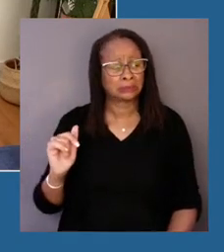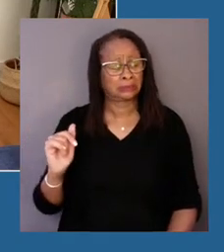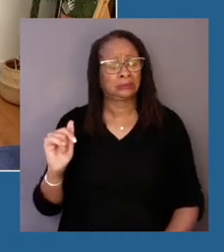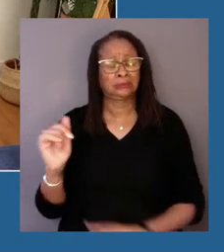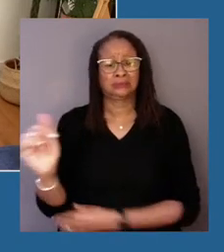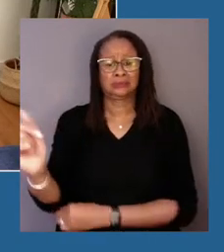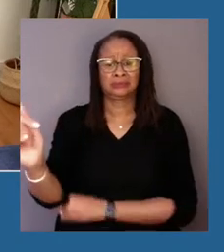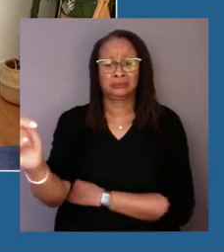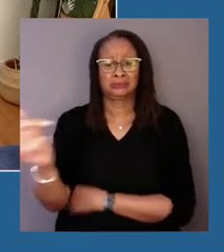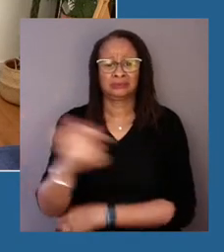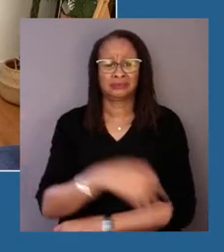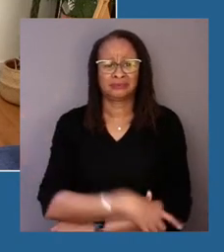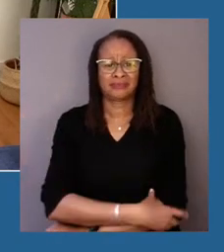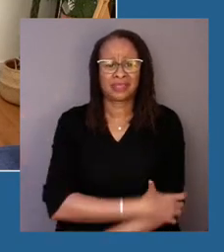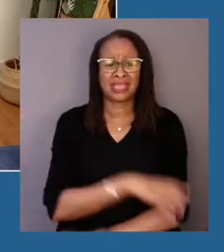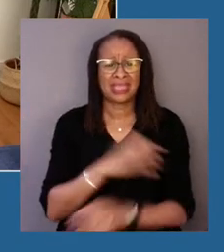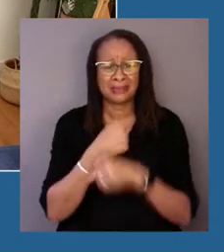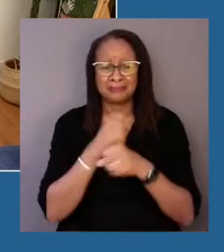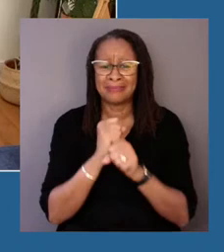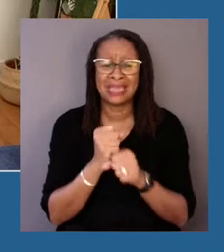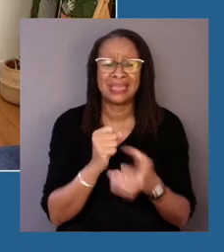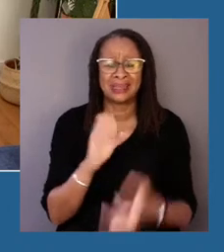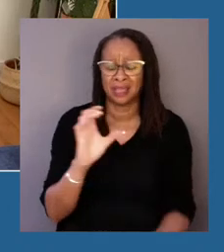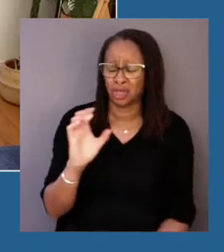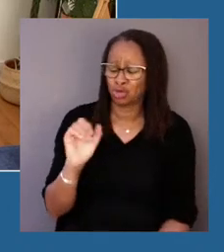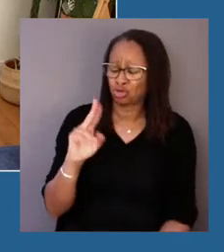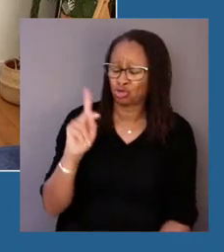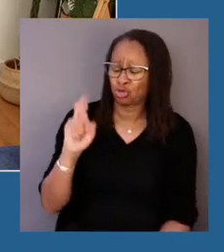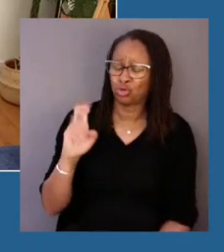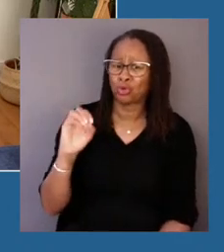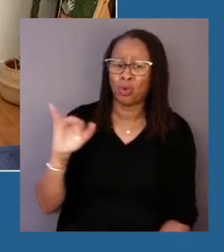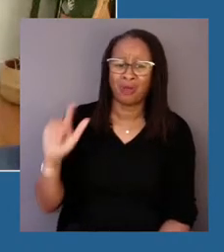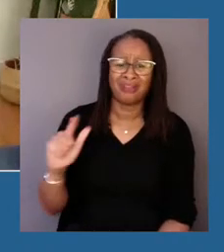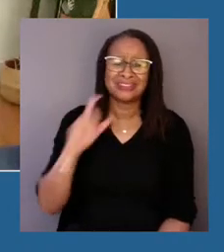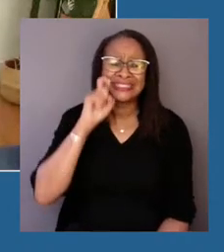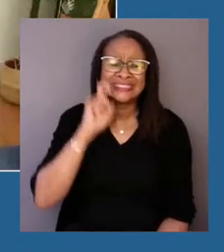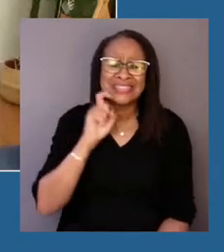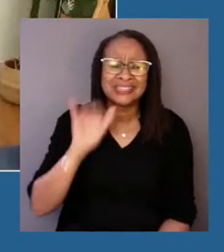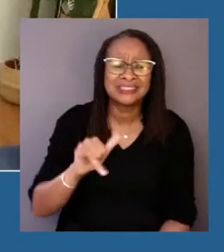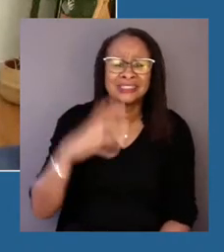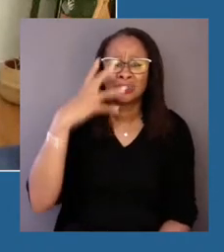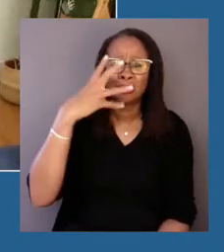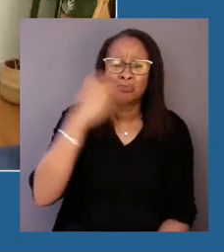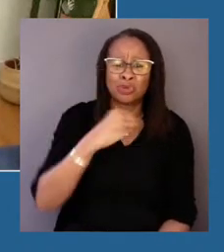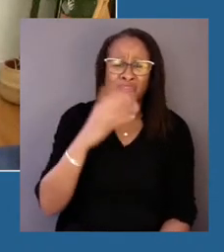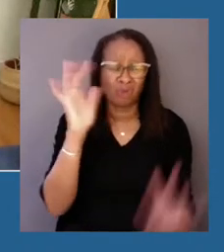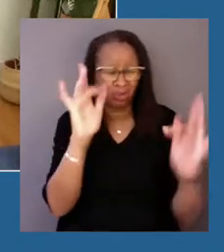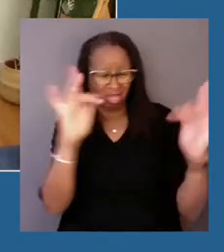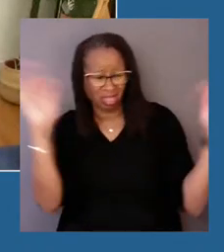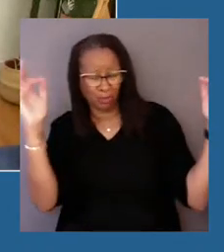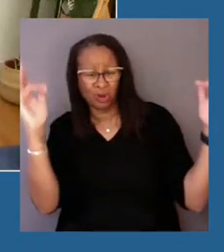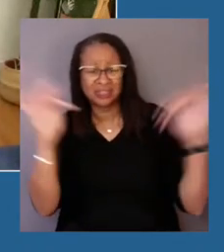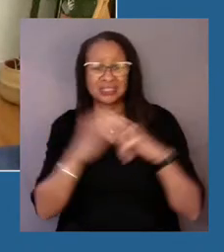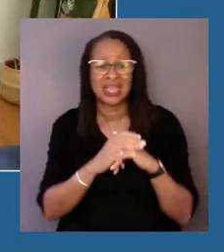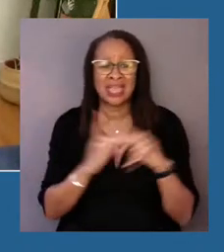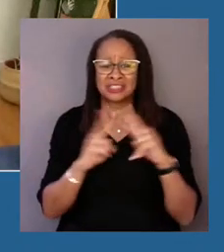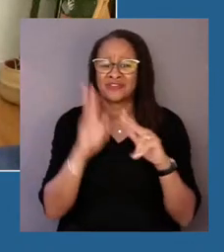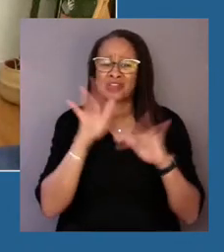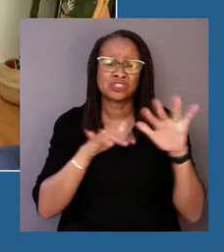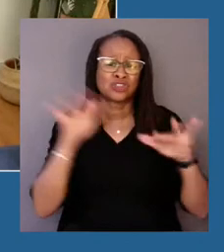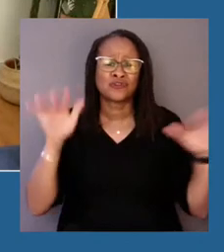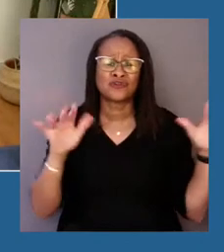attractive, so like sexy and beautiful and glamorous, and it's a super diverse cast, and the